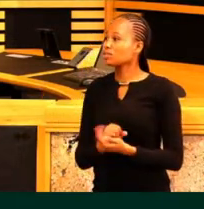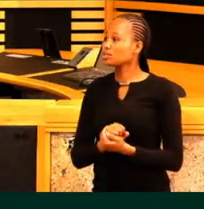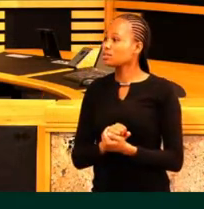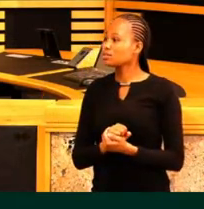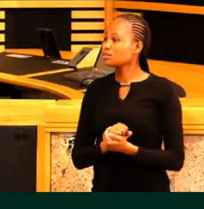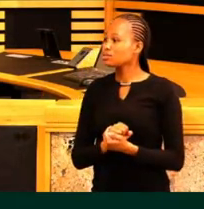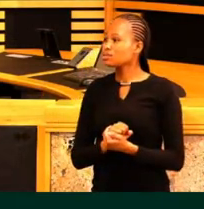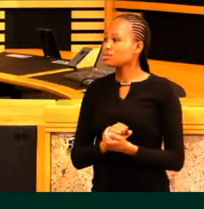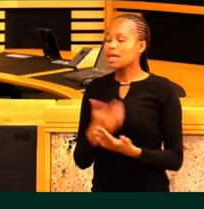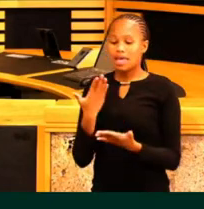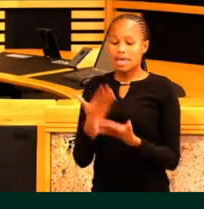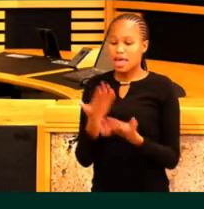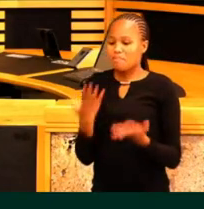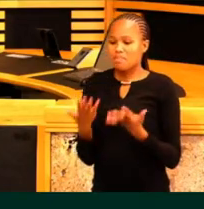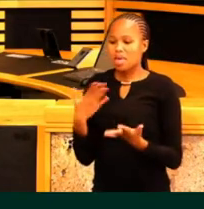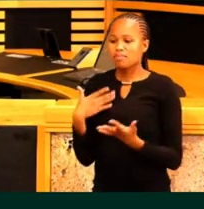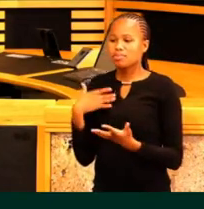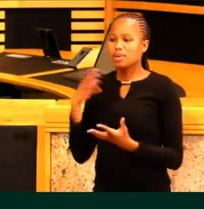is